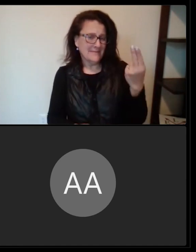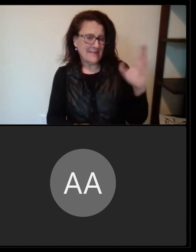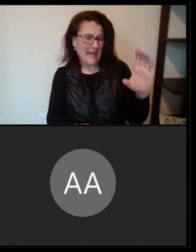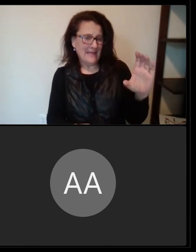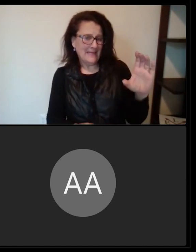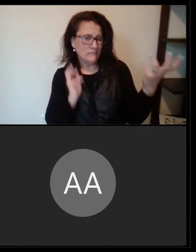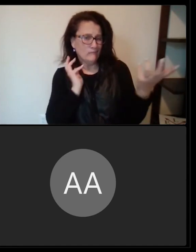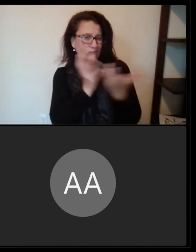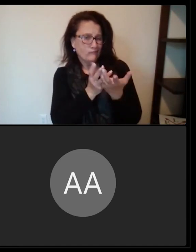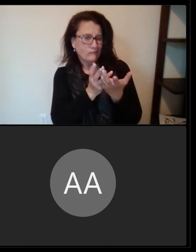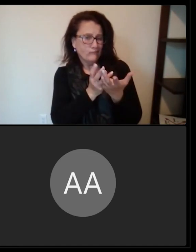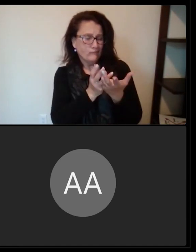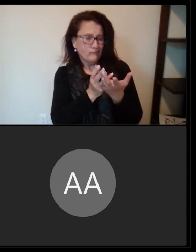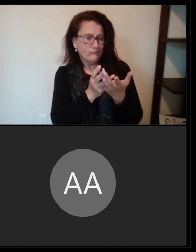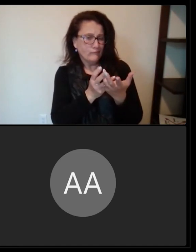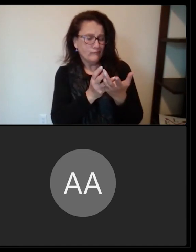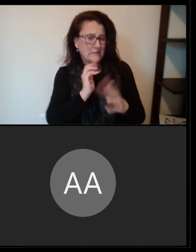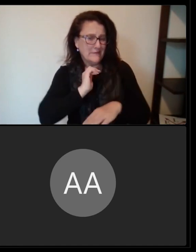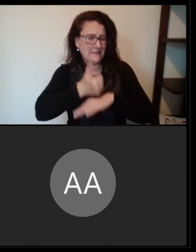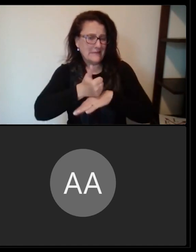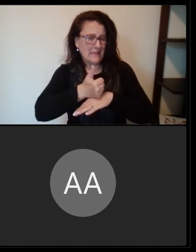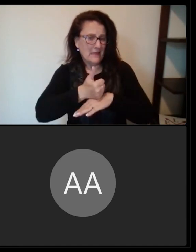As designed,